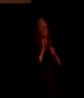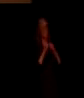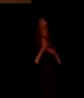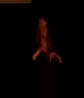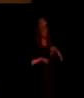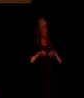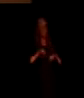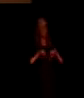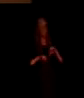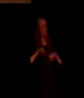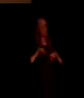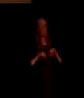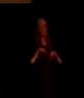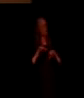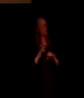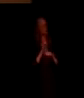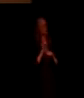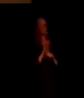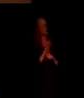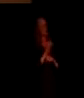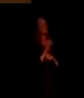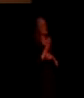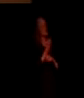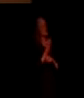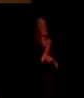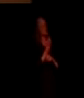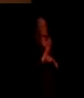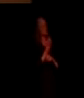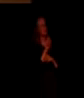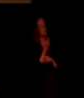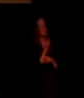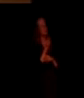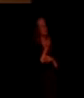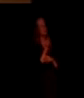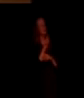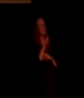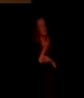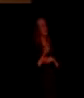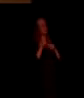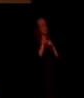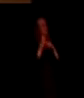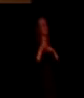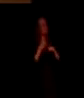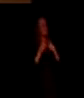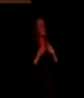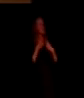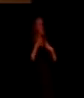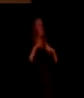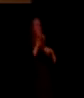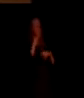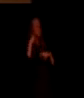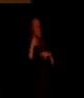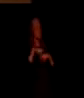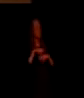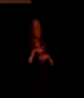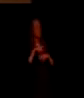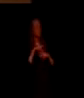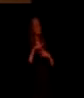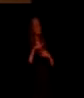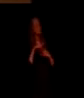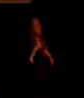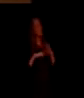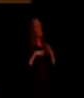is using Landsat data to try to figure out the Russian wheat yield. So it was basically